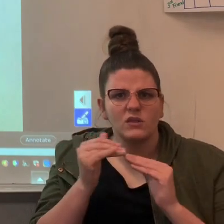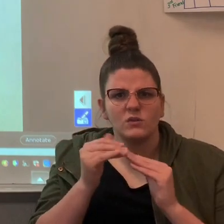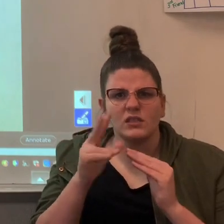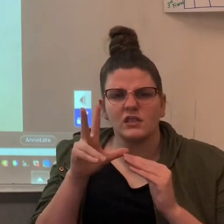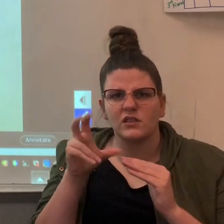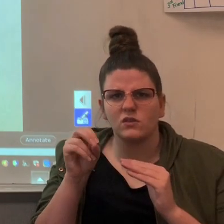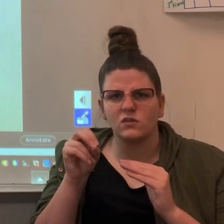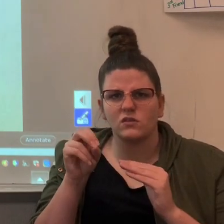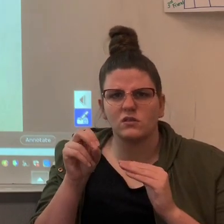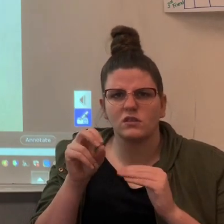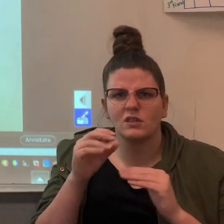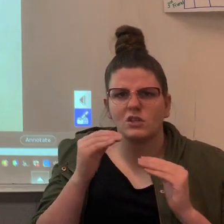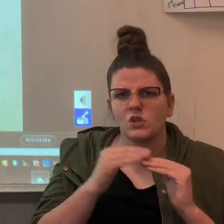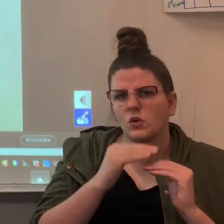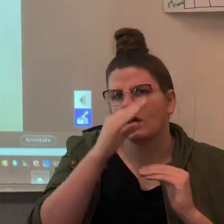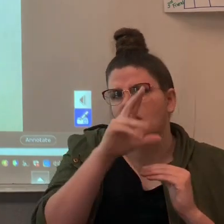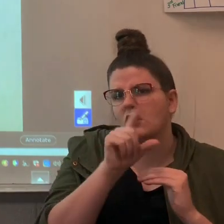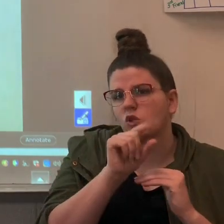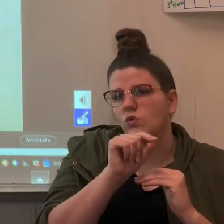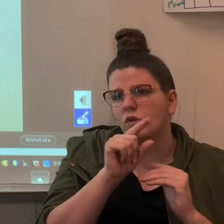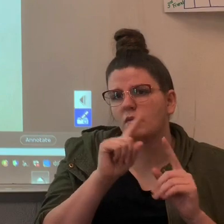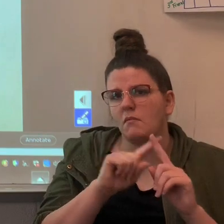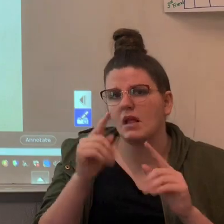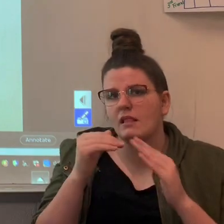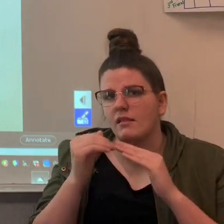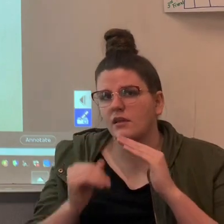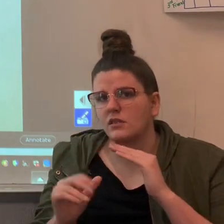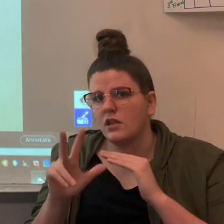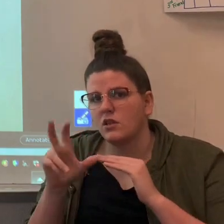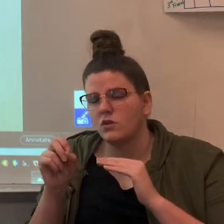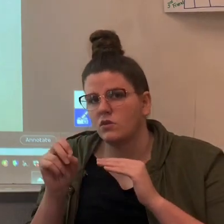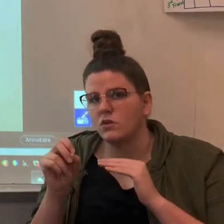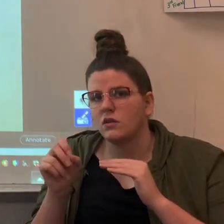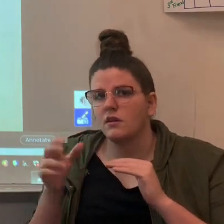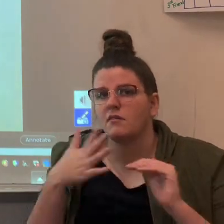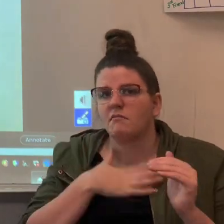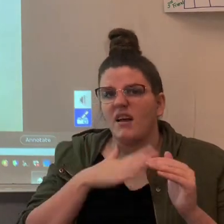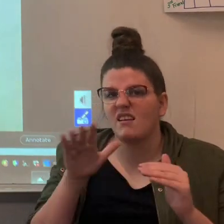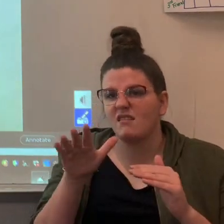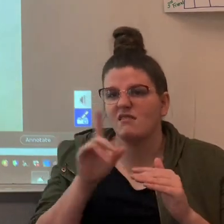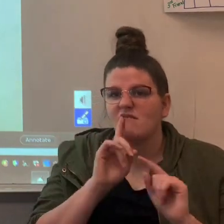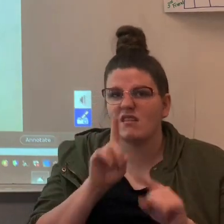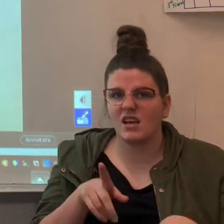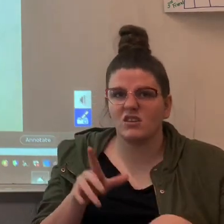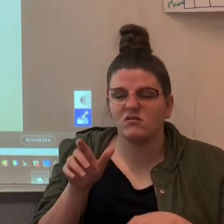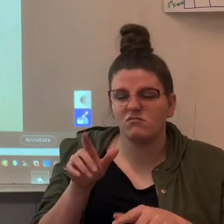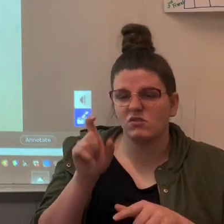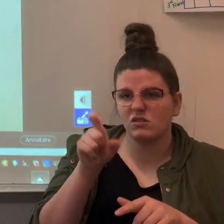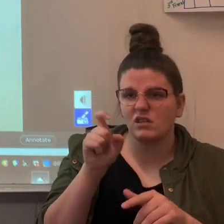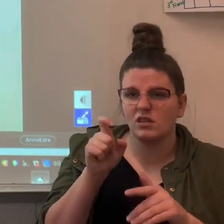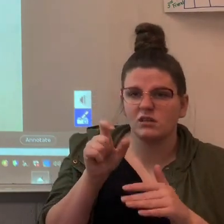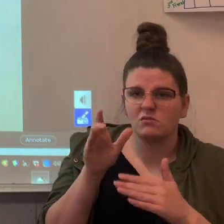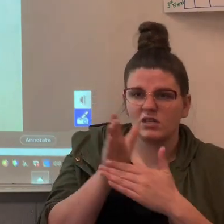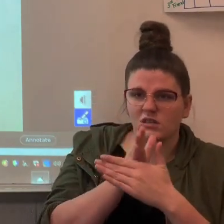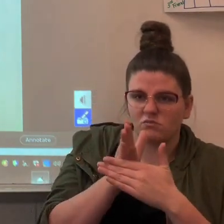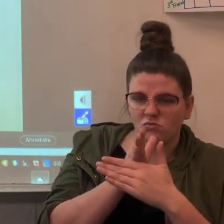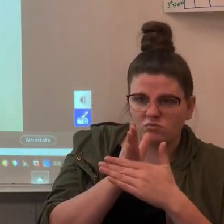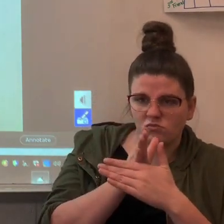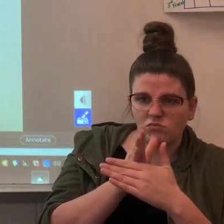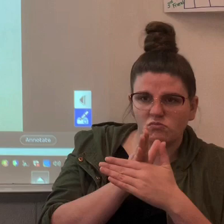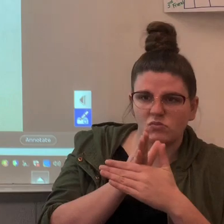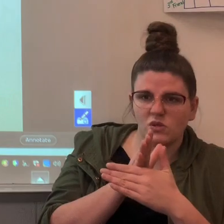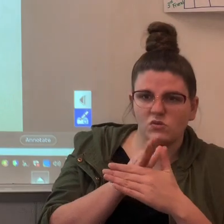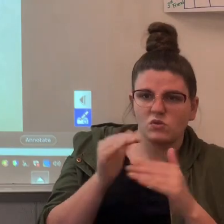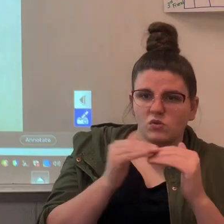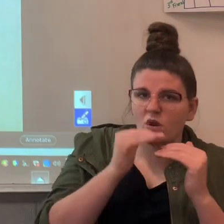it'd be greater than 20, but less than 30. So my answer would need to be somewhere within the range of greater than 20, but less than